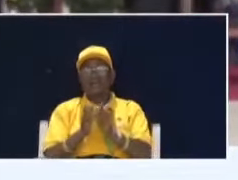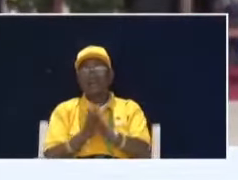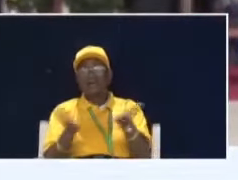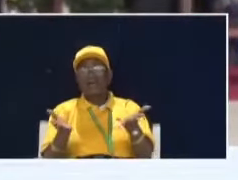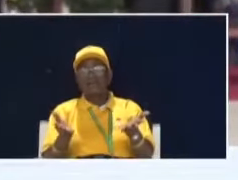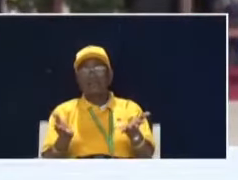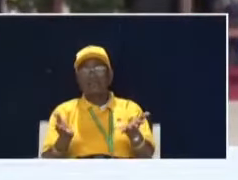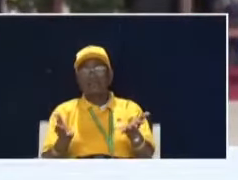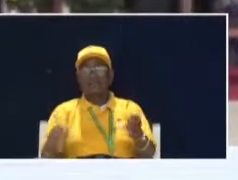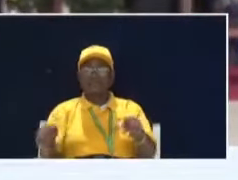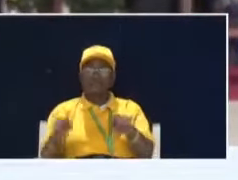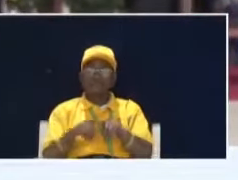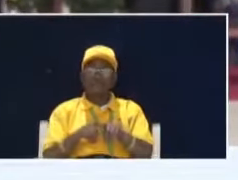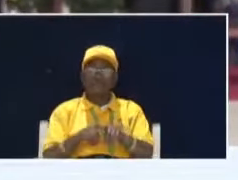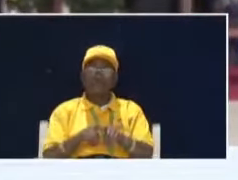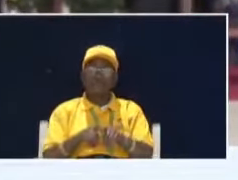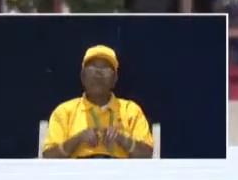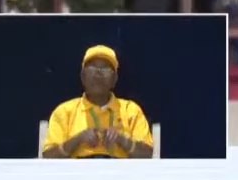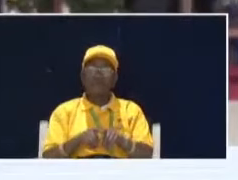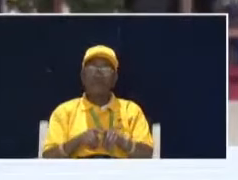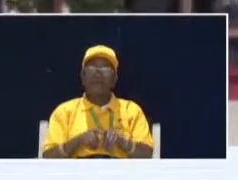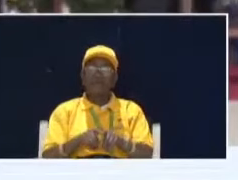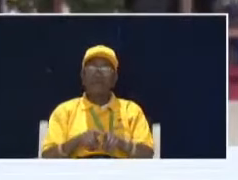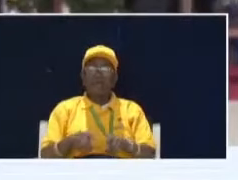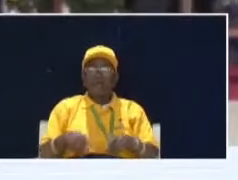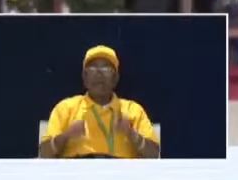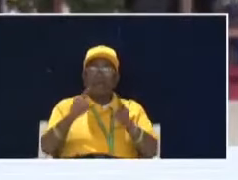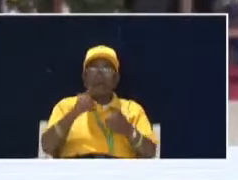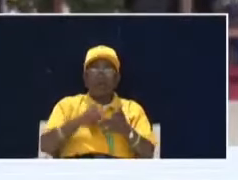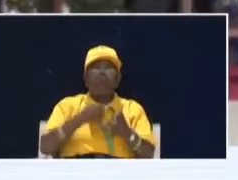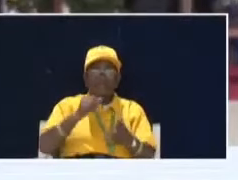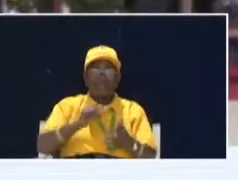So when once in a while you hear me say